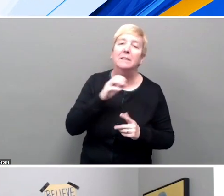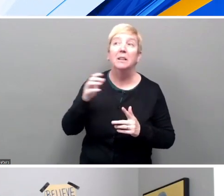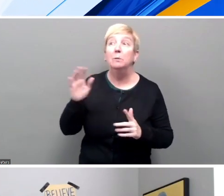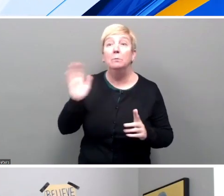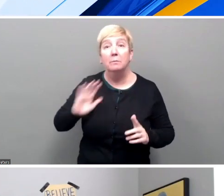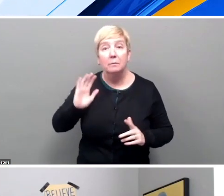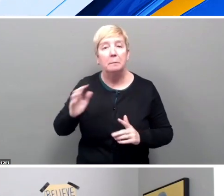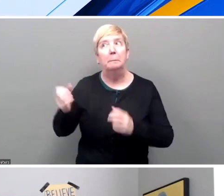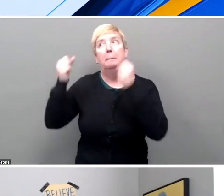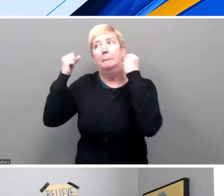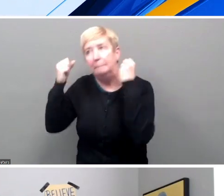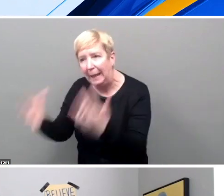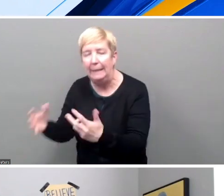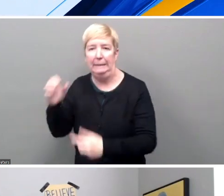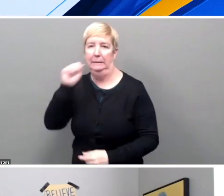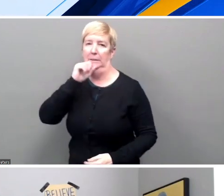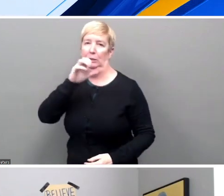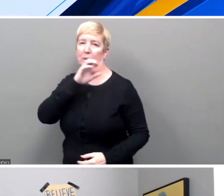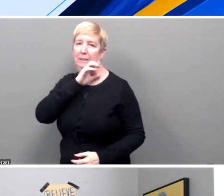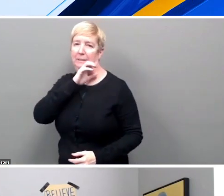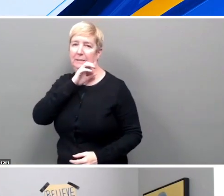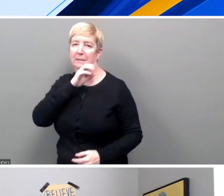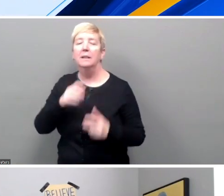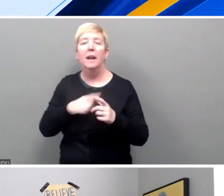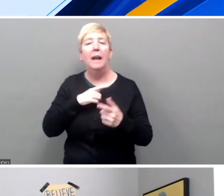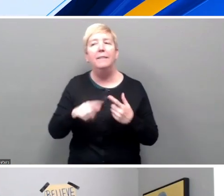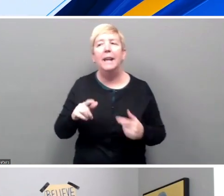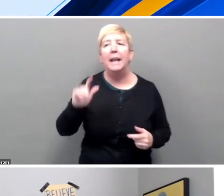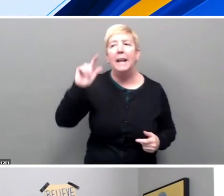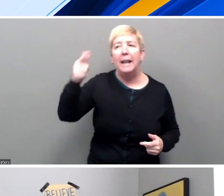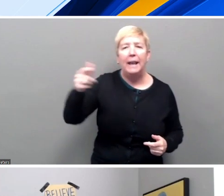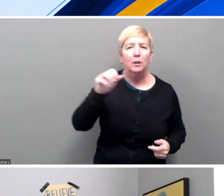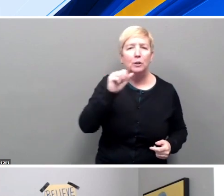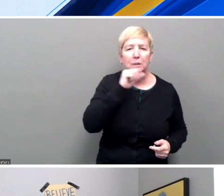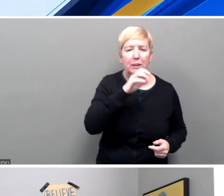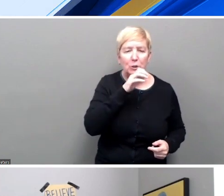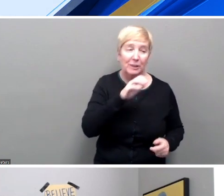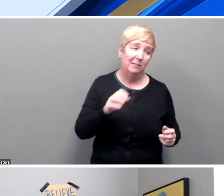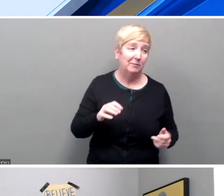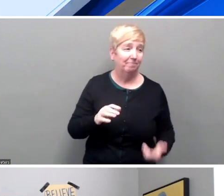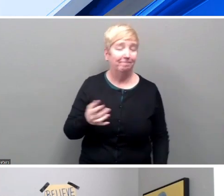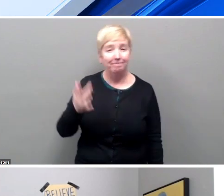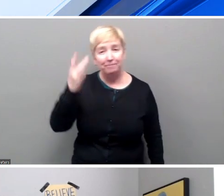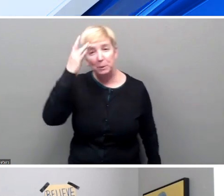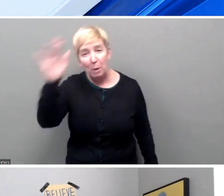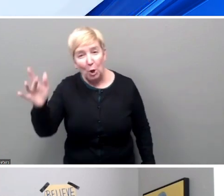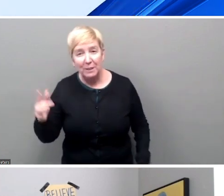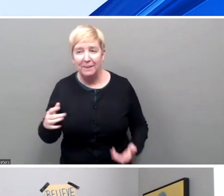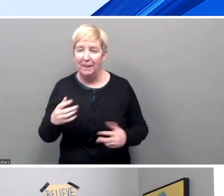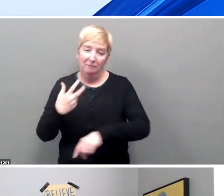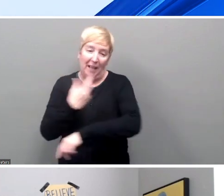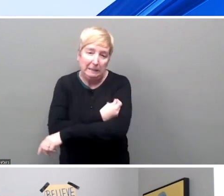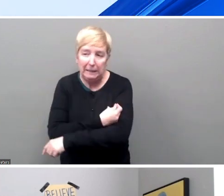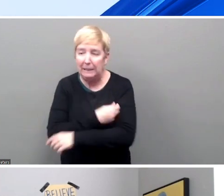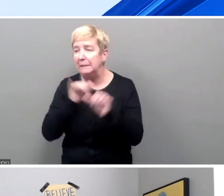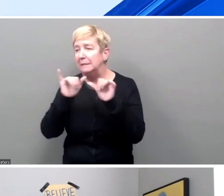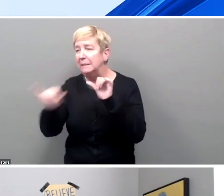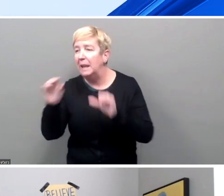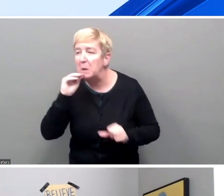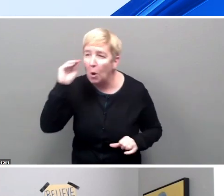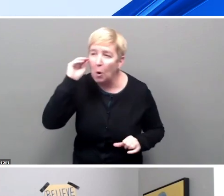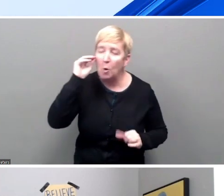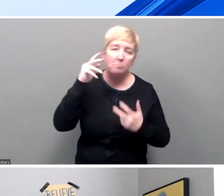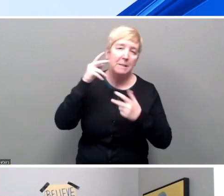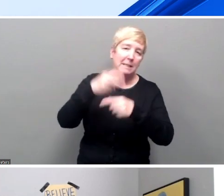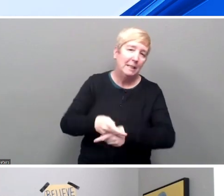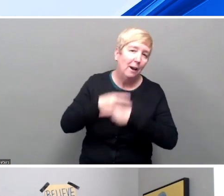down. Seniors got smart. They lined up, got vaccinated immediately. They're hiding out in their homes. They're being way more careful